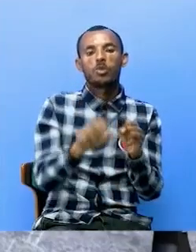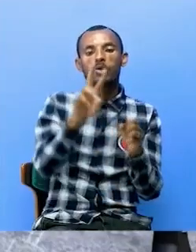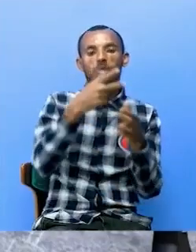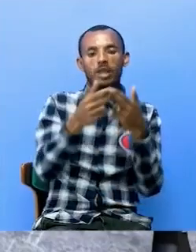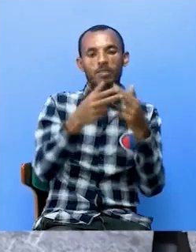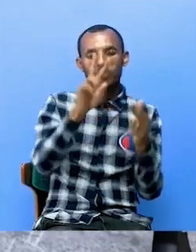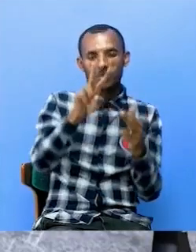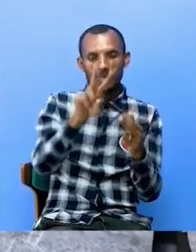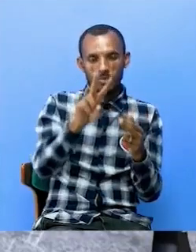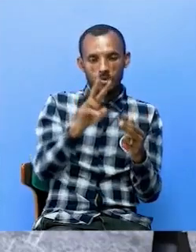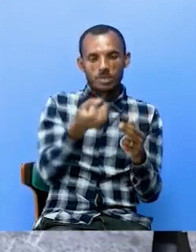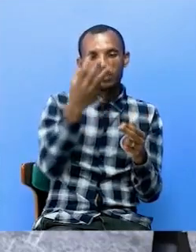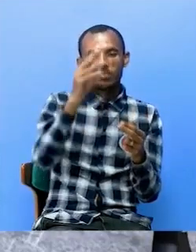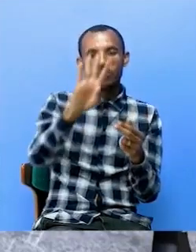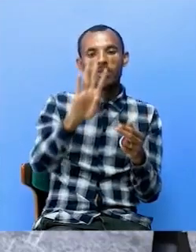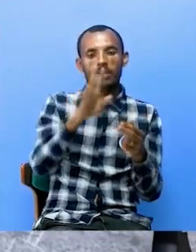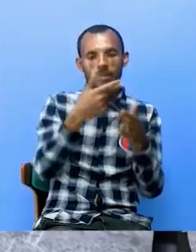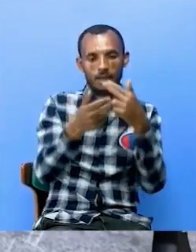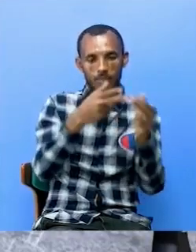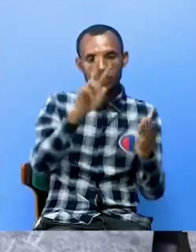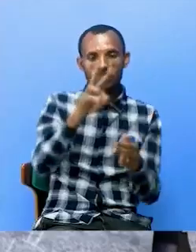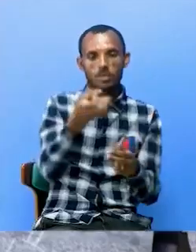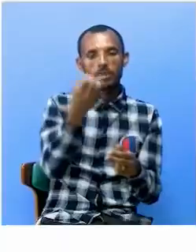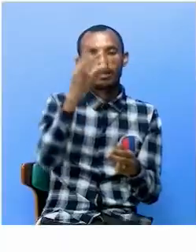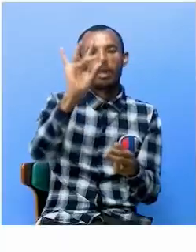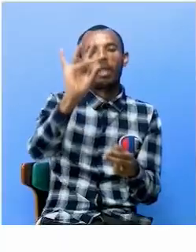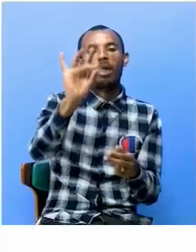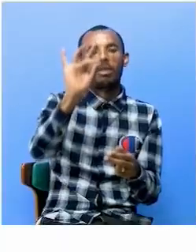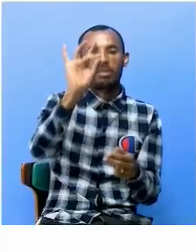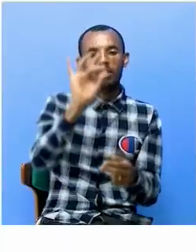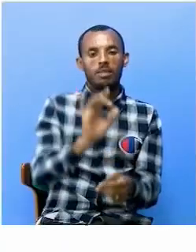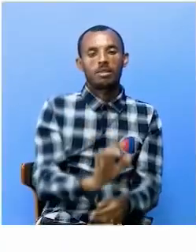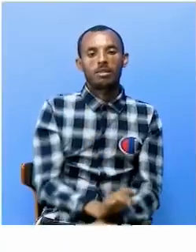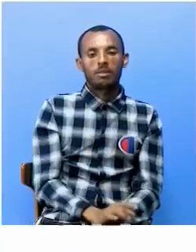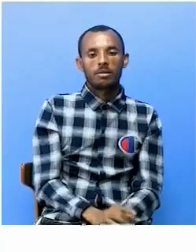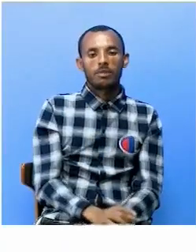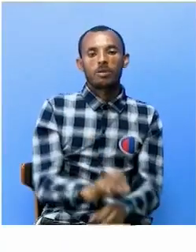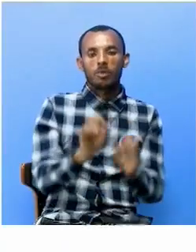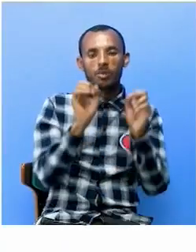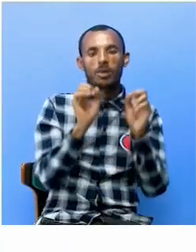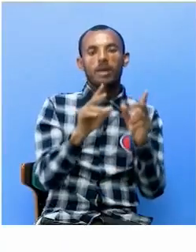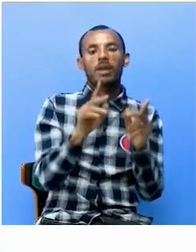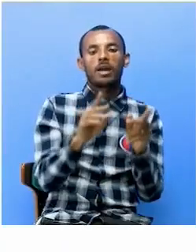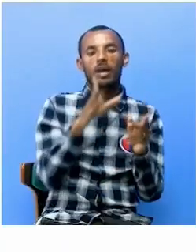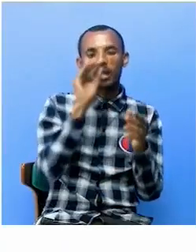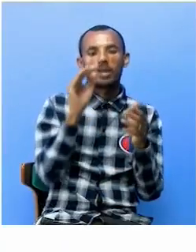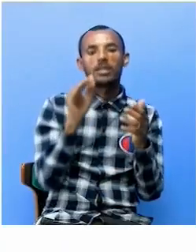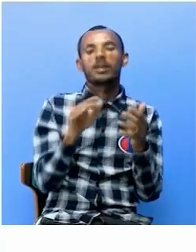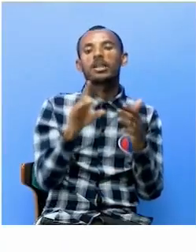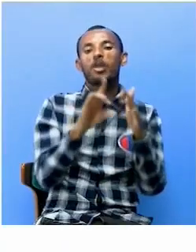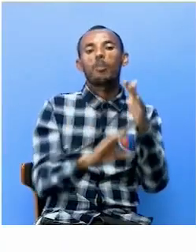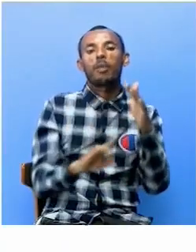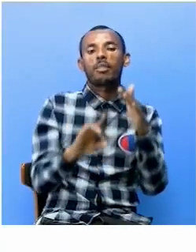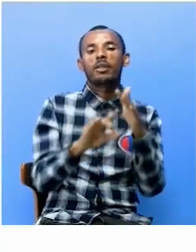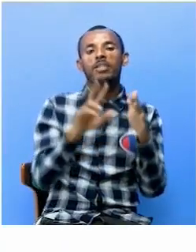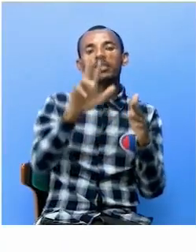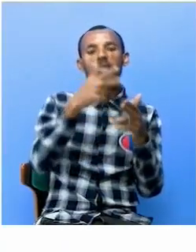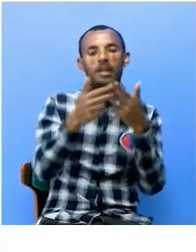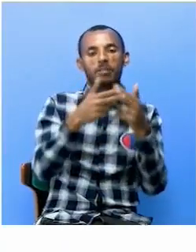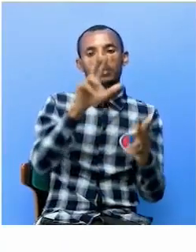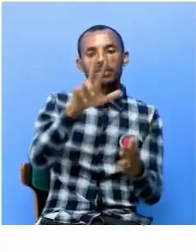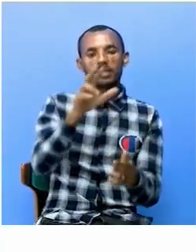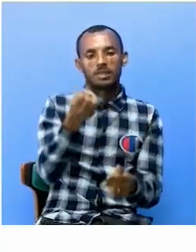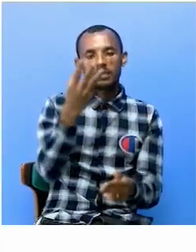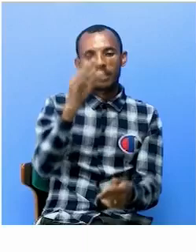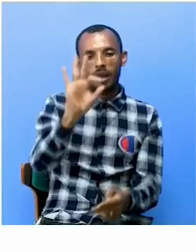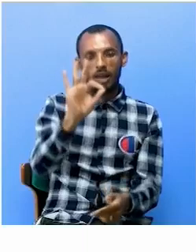2 times 2 is 4, 4 times 2 is 8, okay? And the denominator, 3 times 3